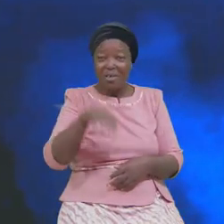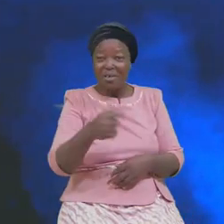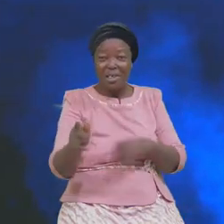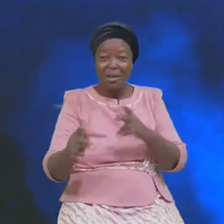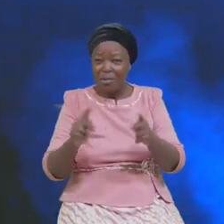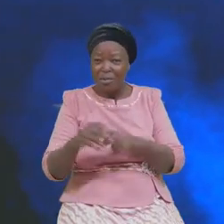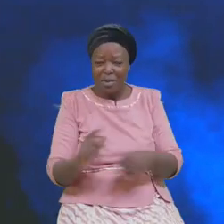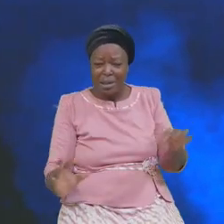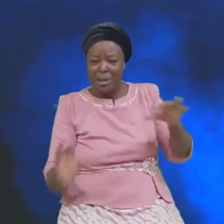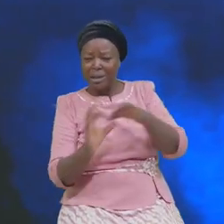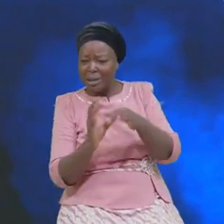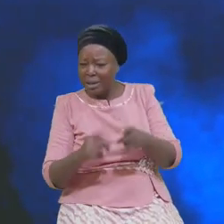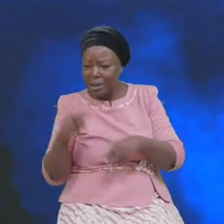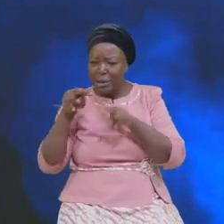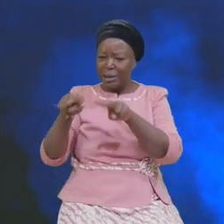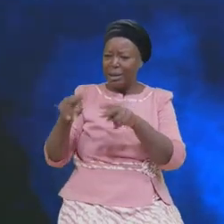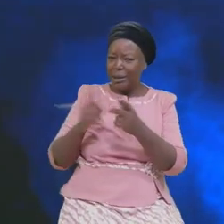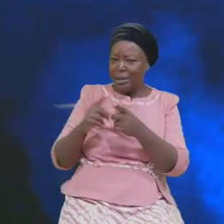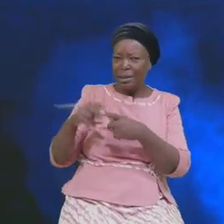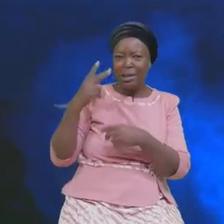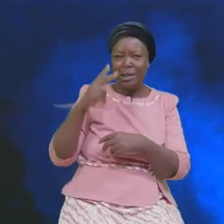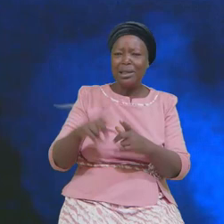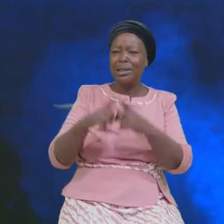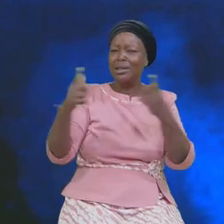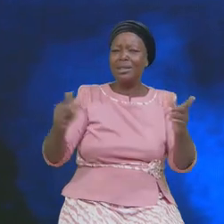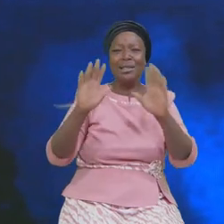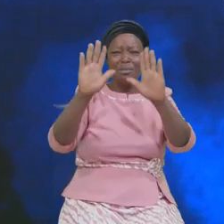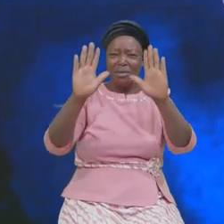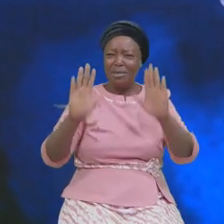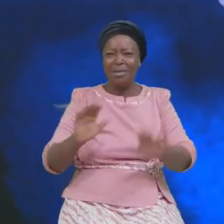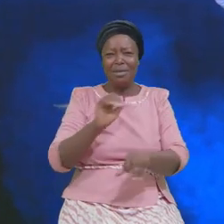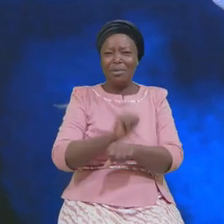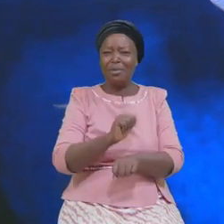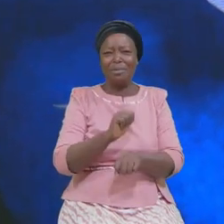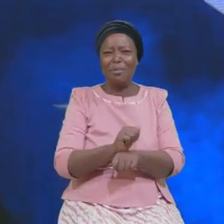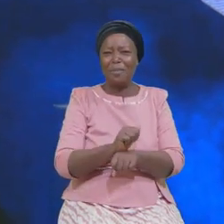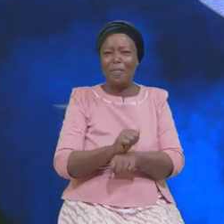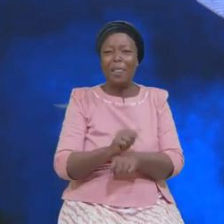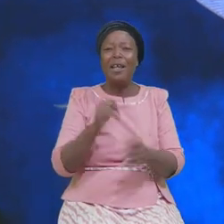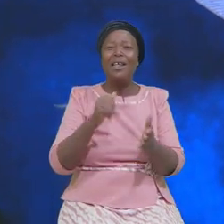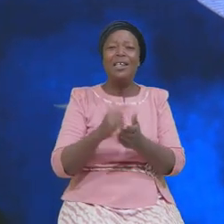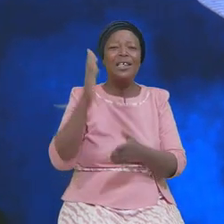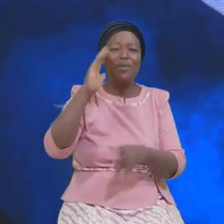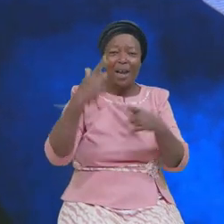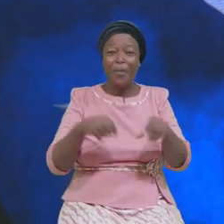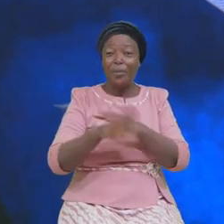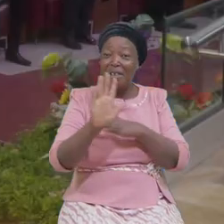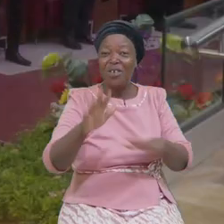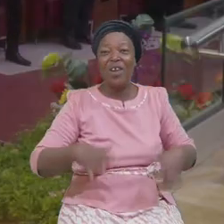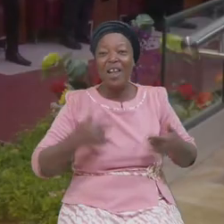they joined them and they were watching a great miracle. It will happen in your